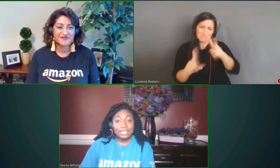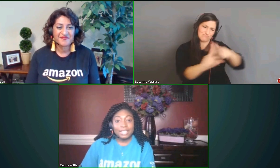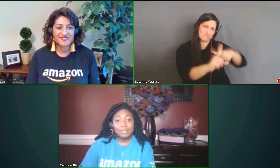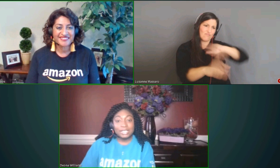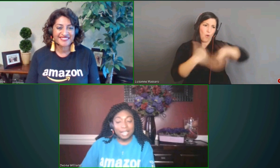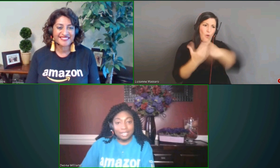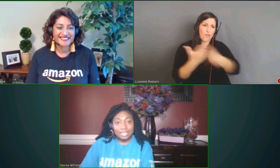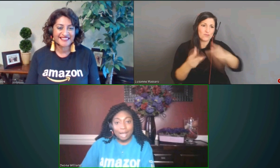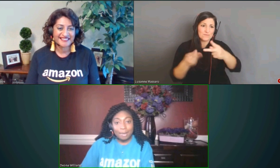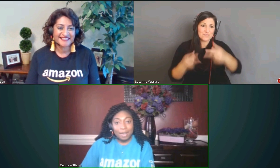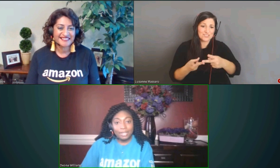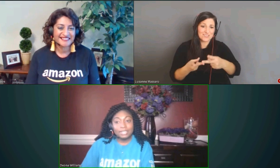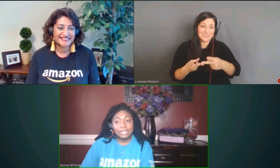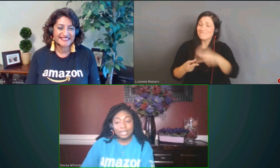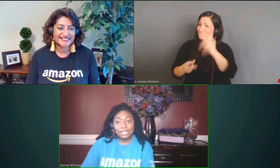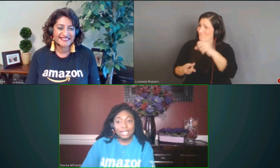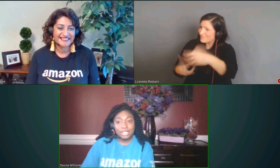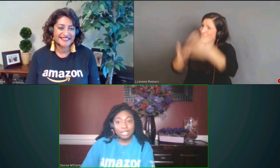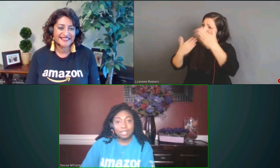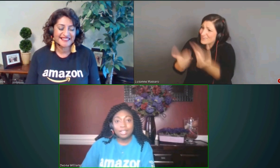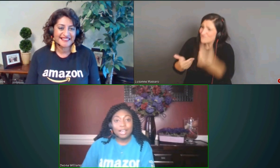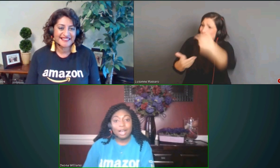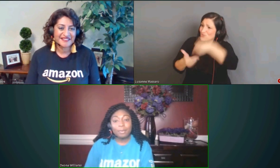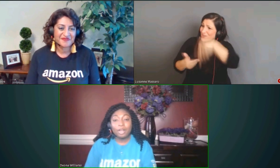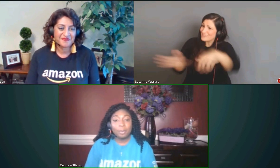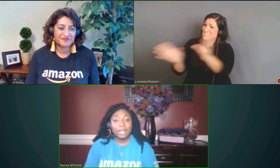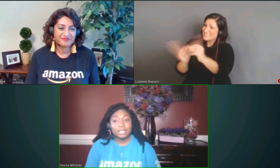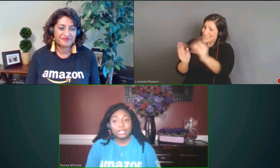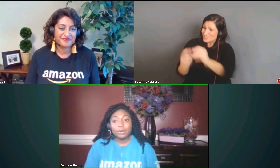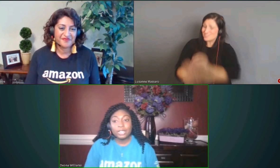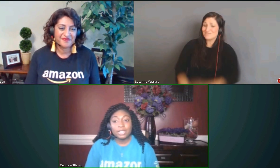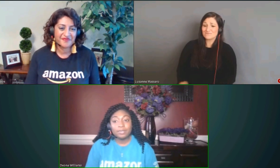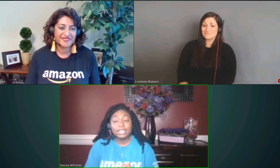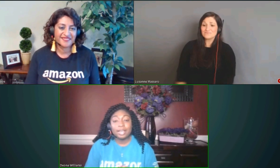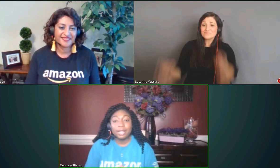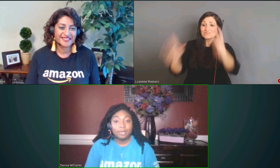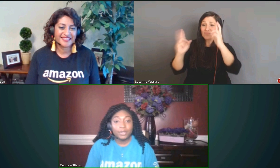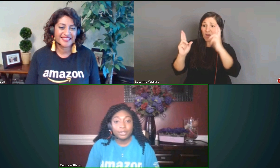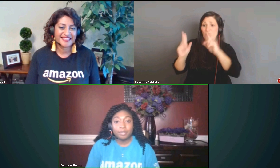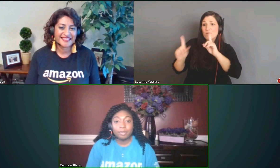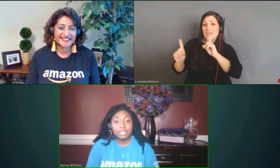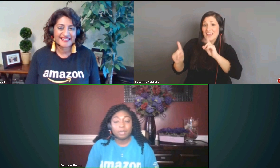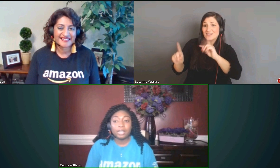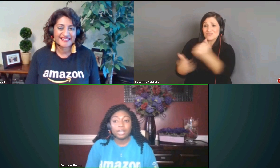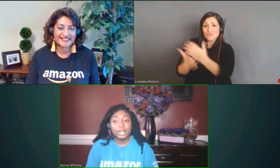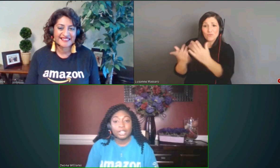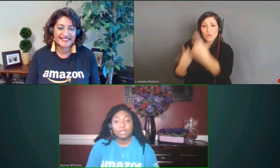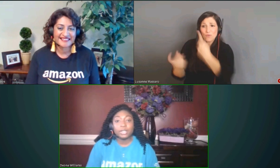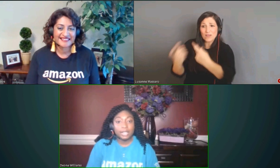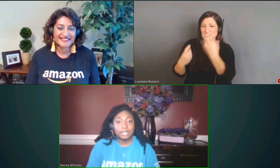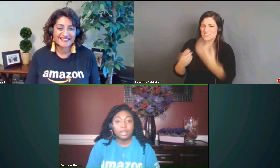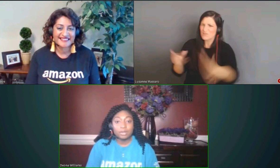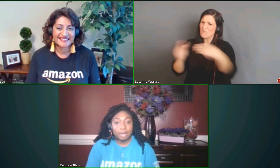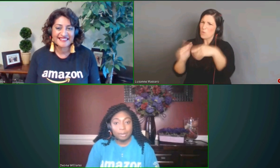Thank you guys again for taking the time out and attending this session. We hope we answered your questions. If you guys have any further information, we encourage